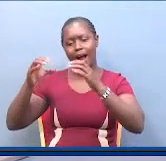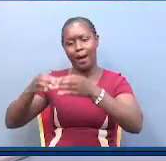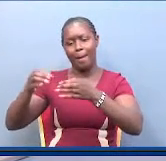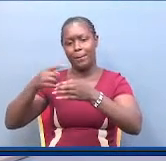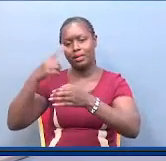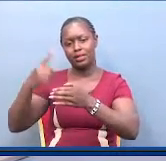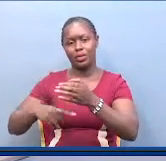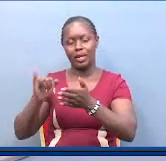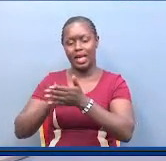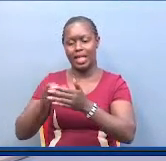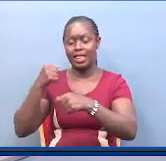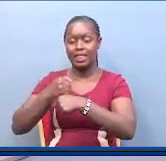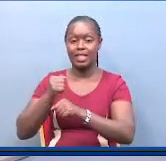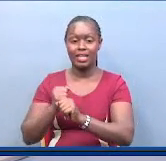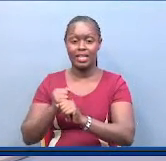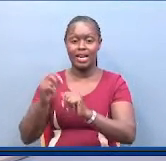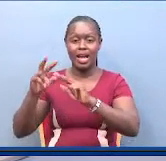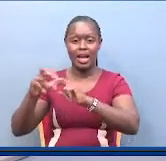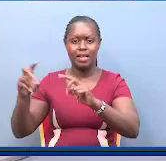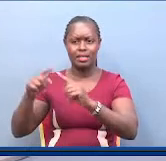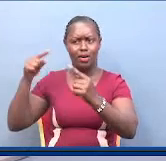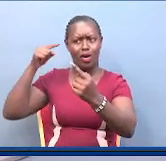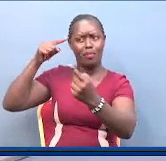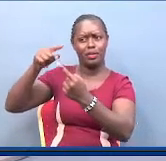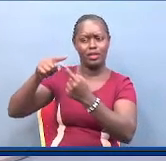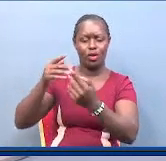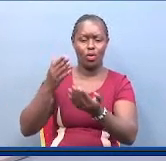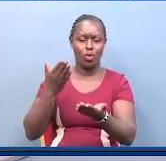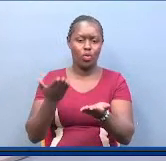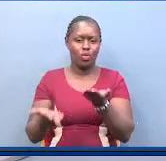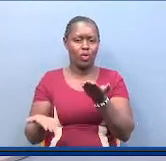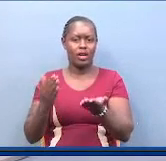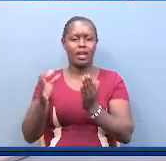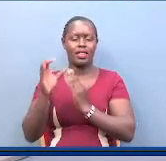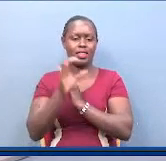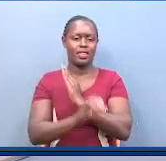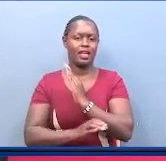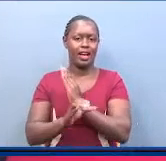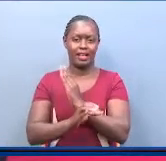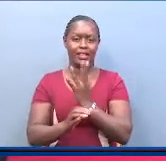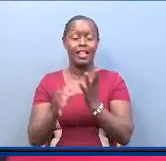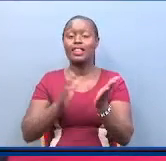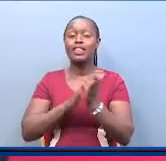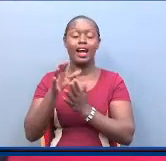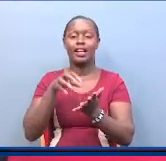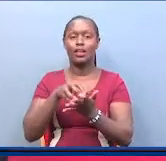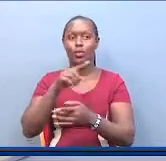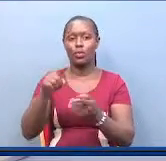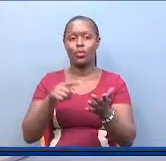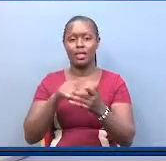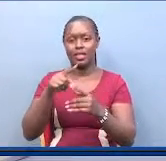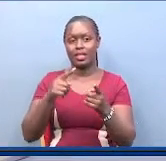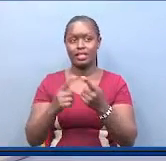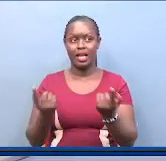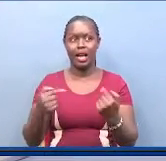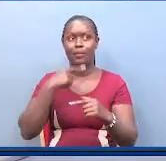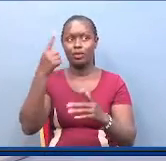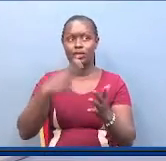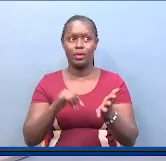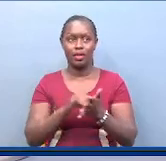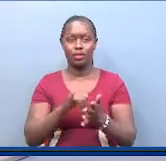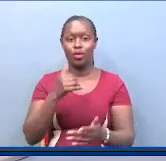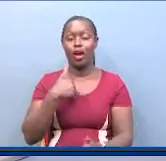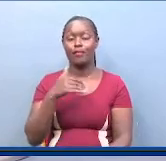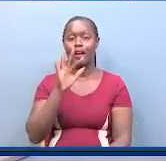research objectively to rate the candidates in percentages. When a dental research company comes to tell you have five